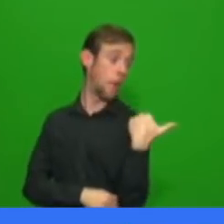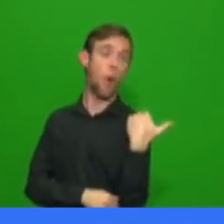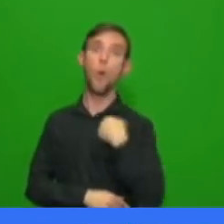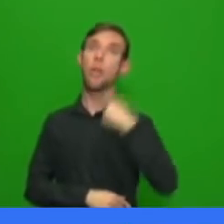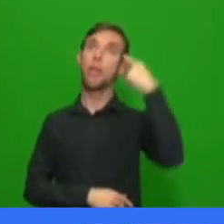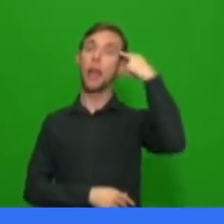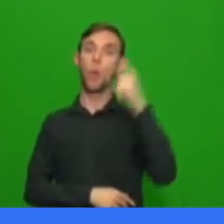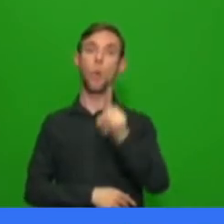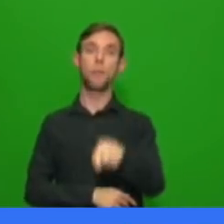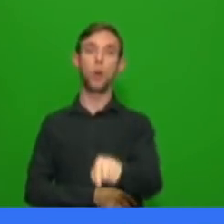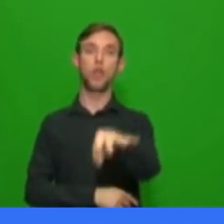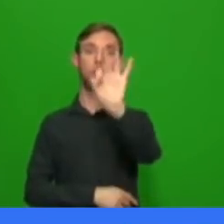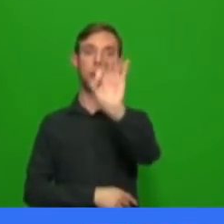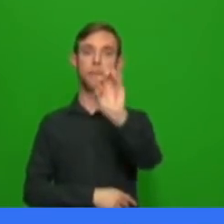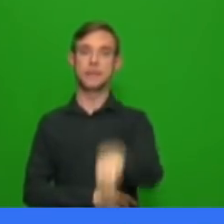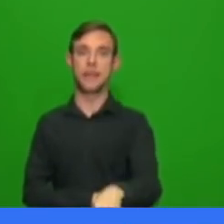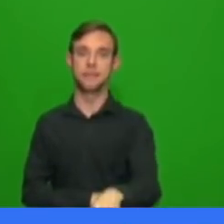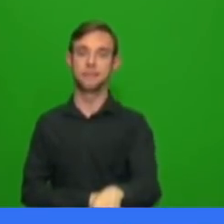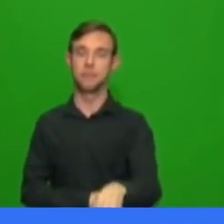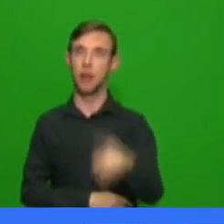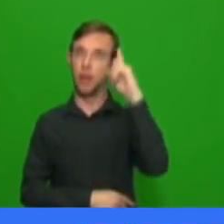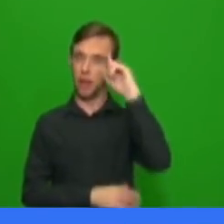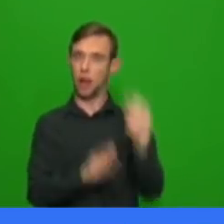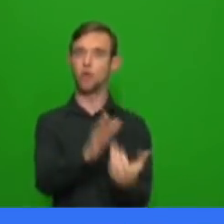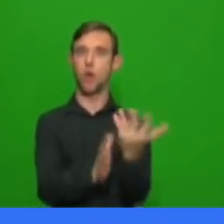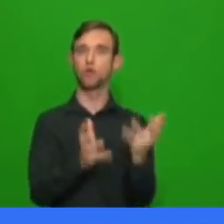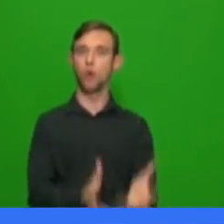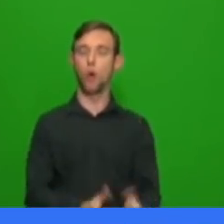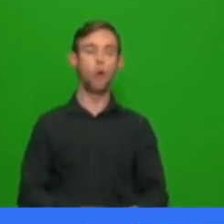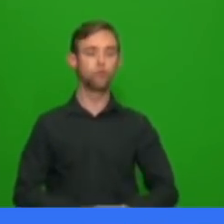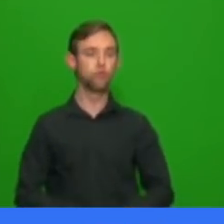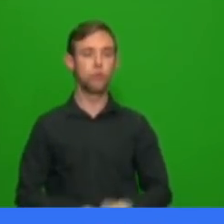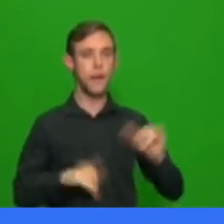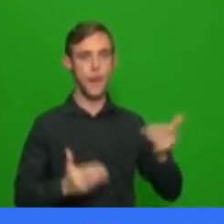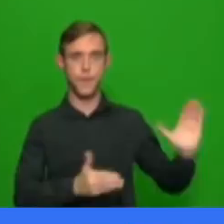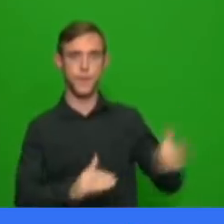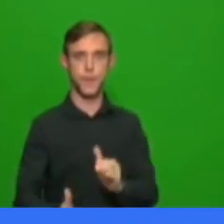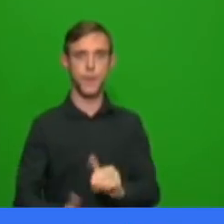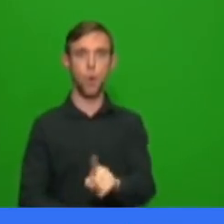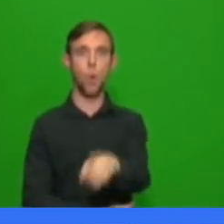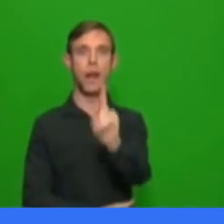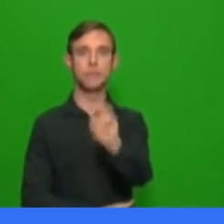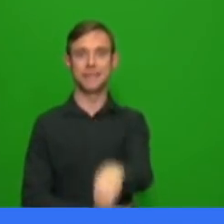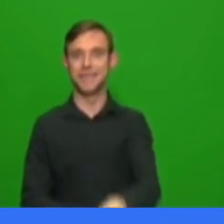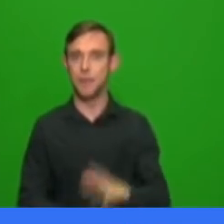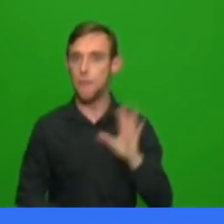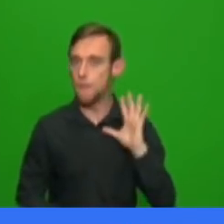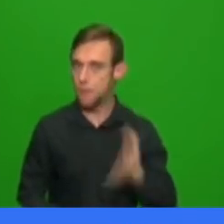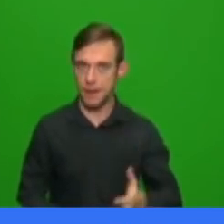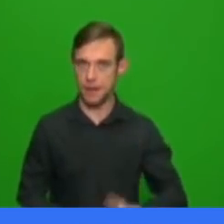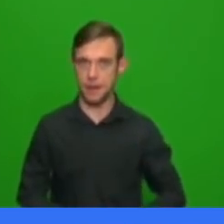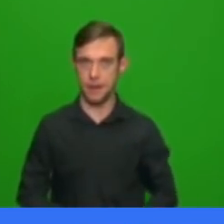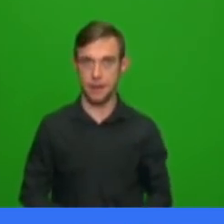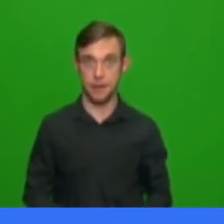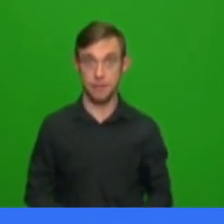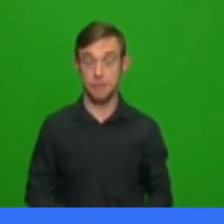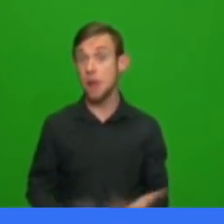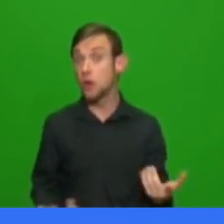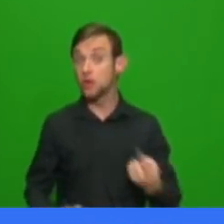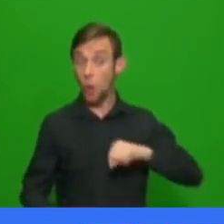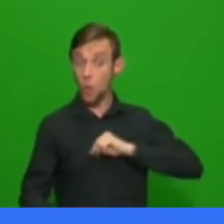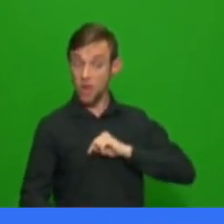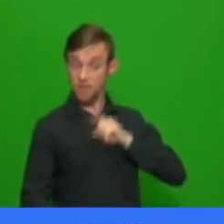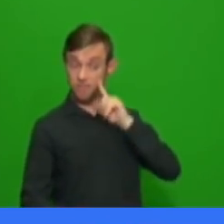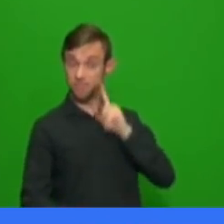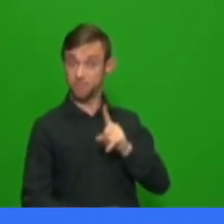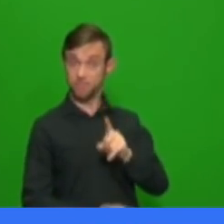1.3% that we had at the time of the previous meeting. So we will continue to